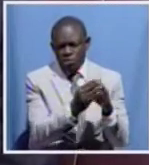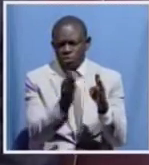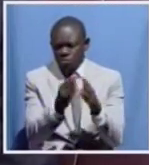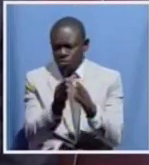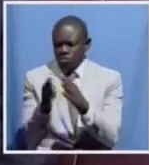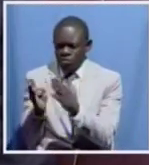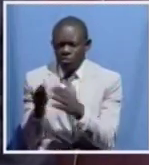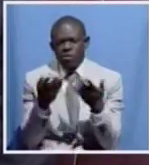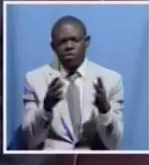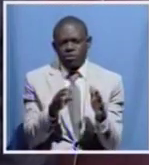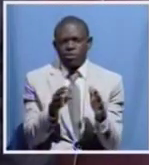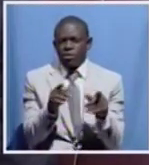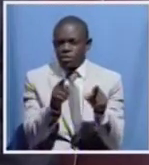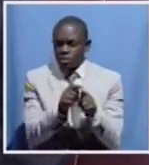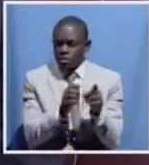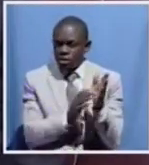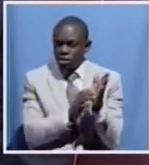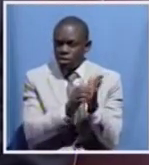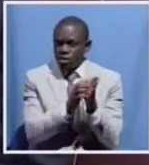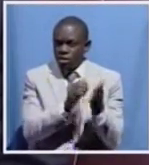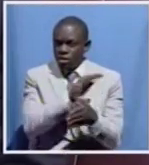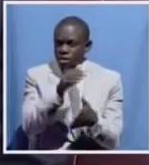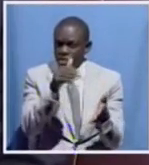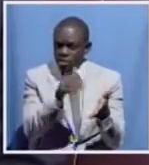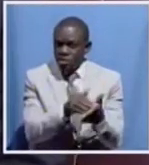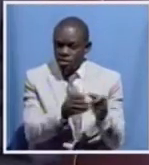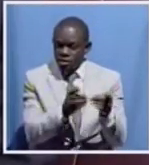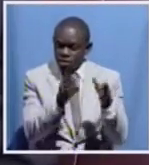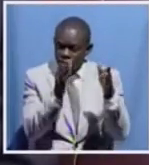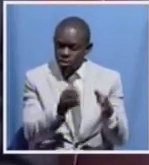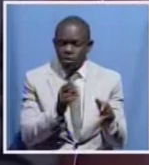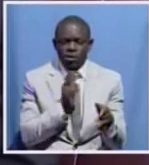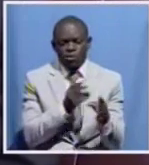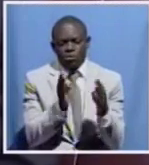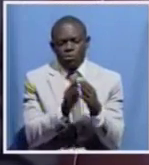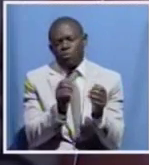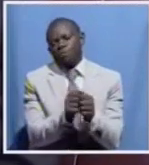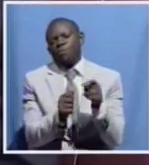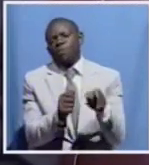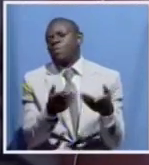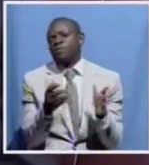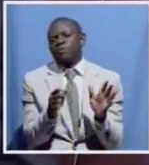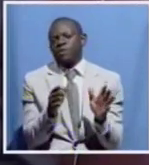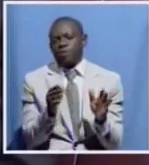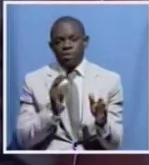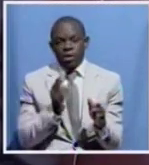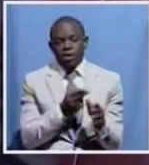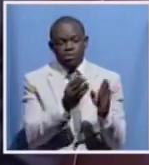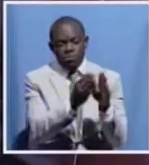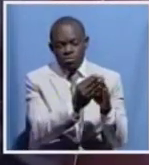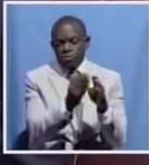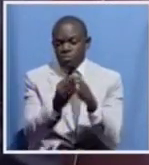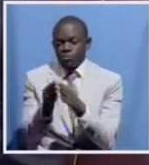Center, Dr. Kennedy Lishimpi. The purpose for this was that the